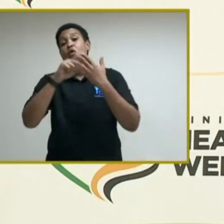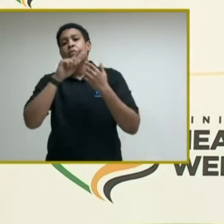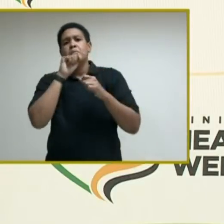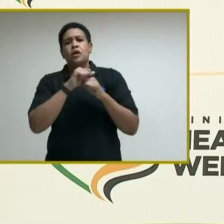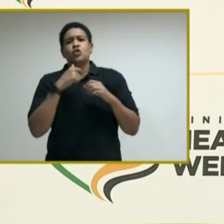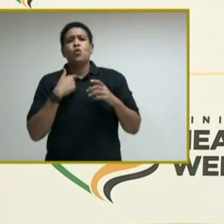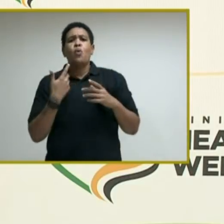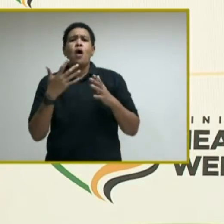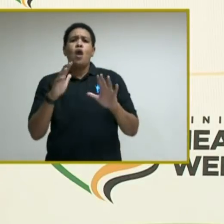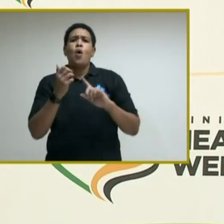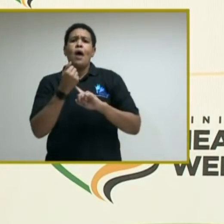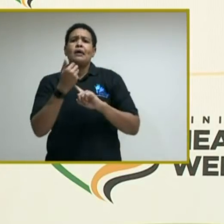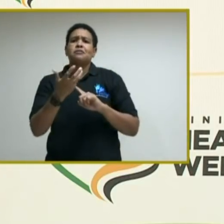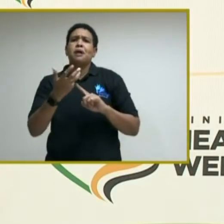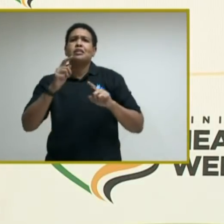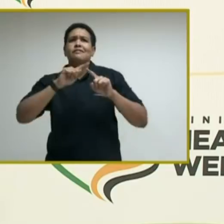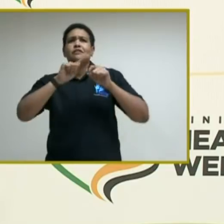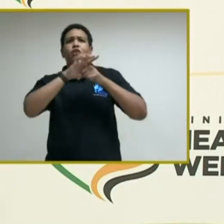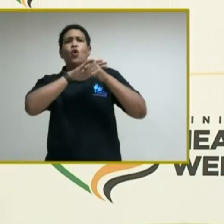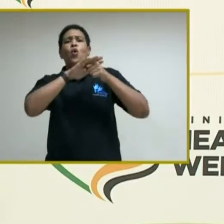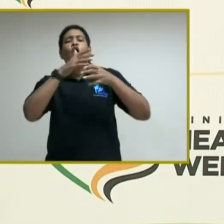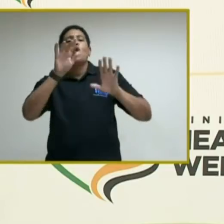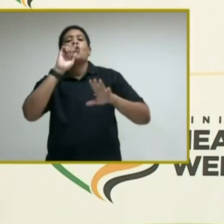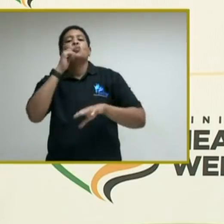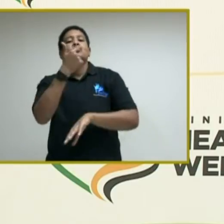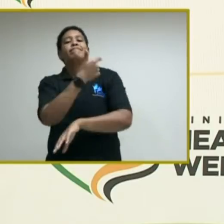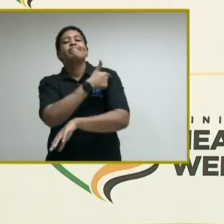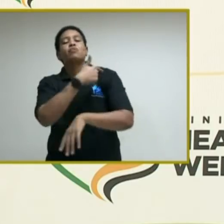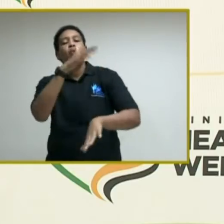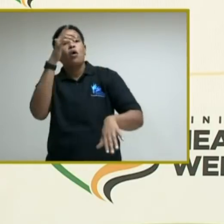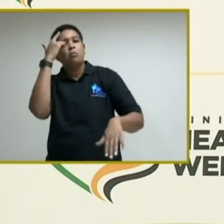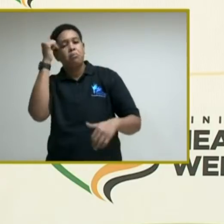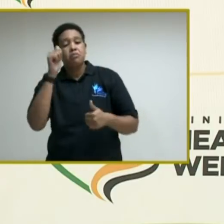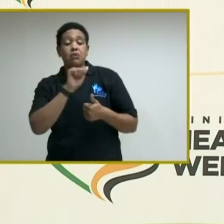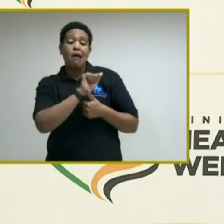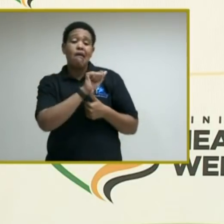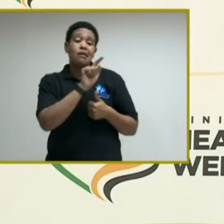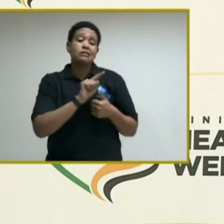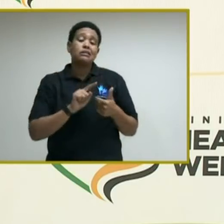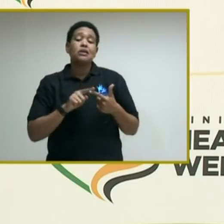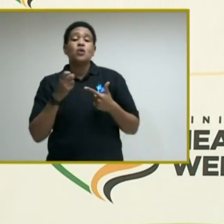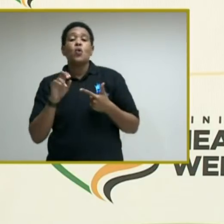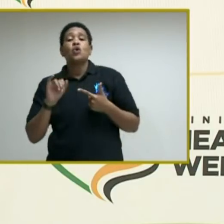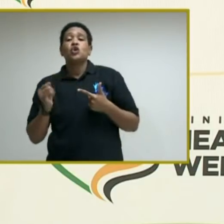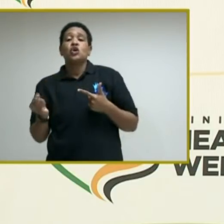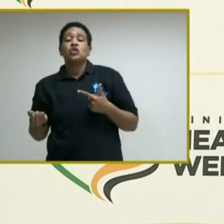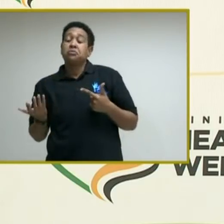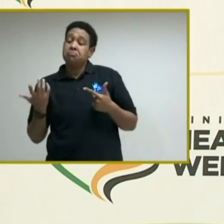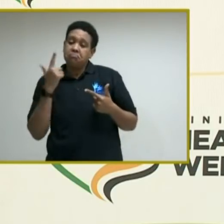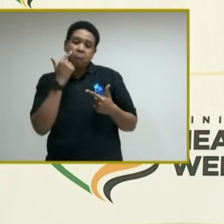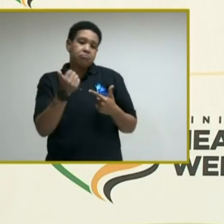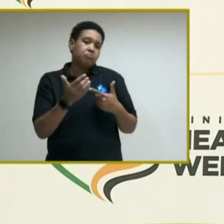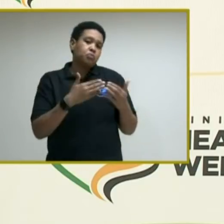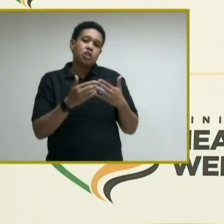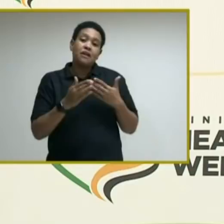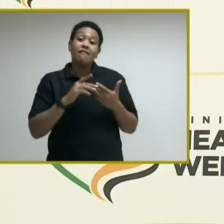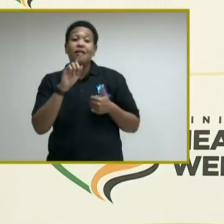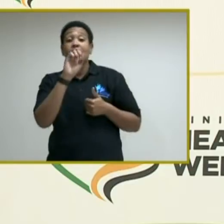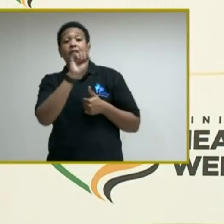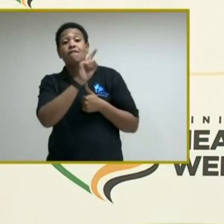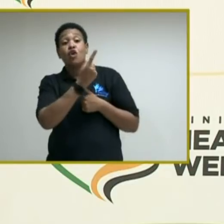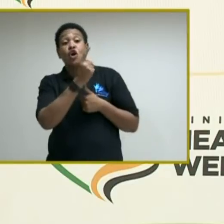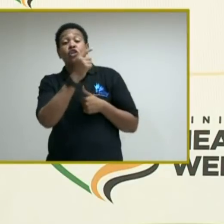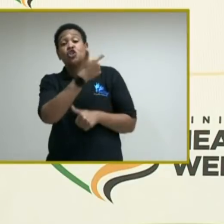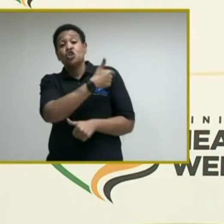to allow you to take a vaccine, single shot or double dose, whichever, second dose or first dose.